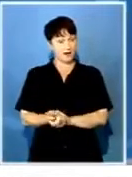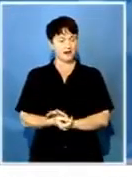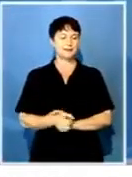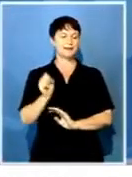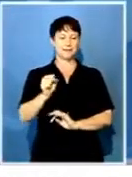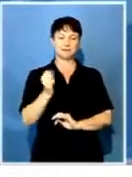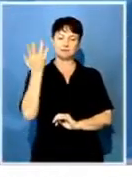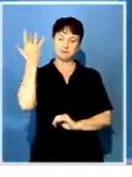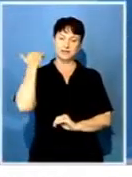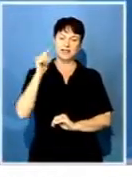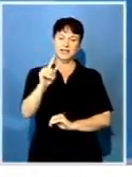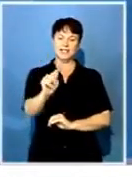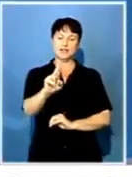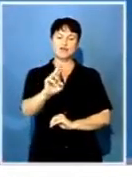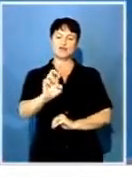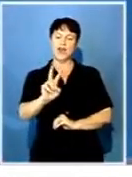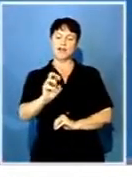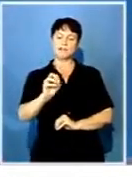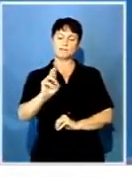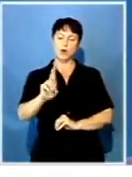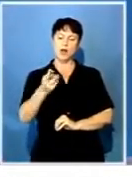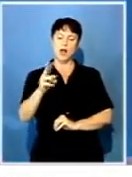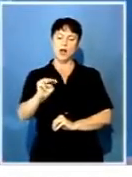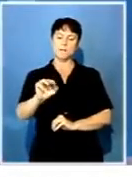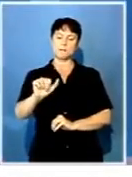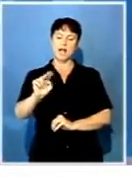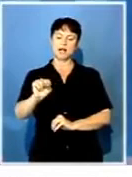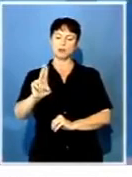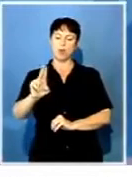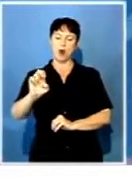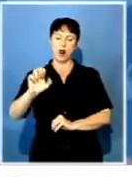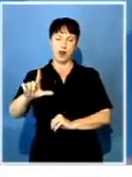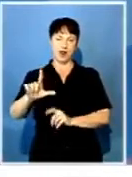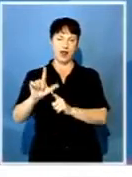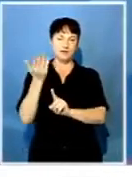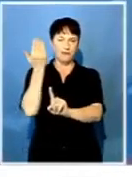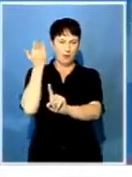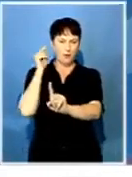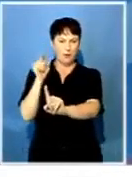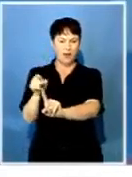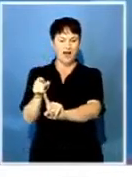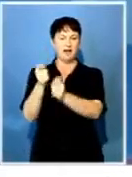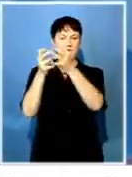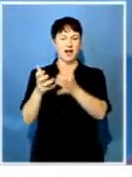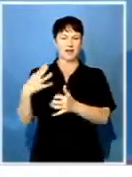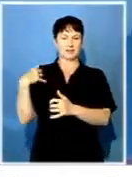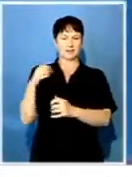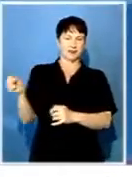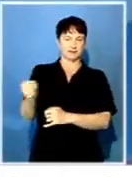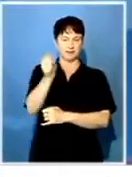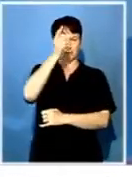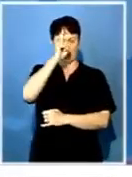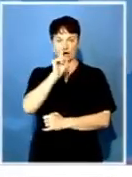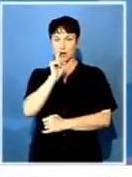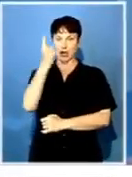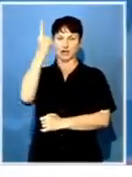Trevor Manuel came in, an inexperienced first black post-apartheid finance minister,